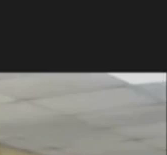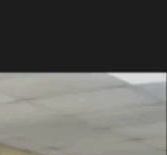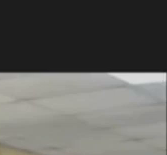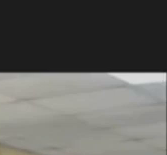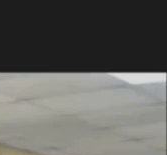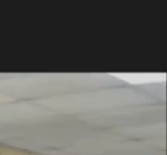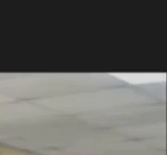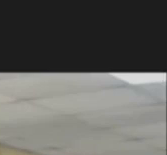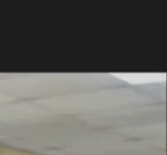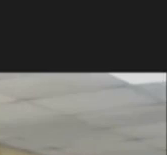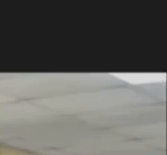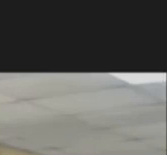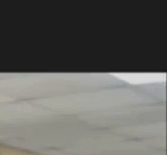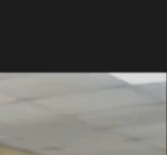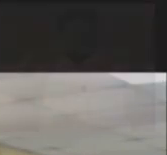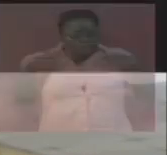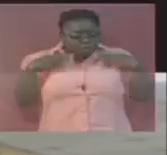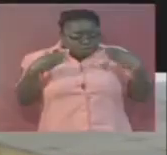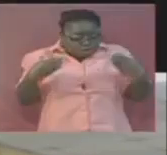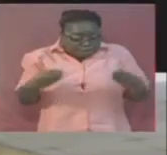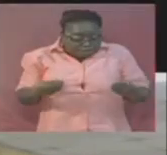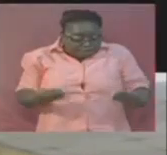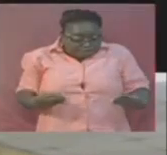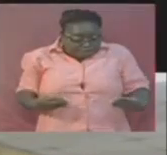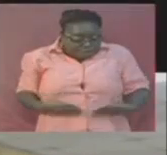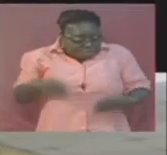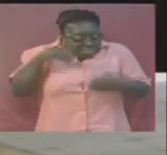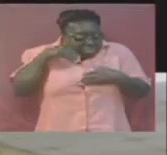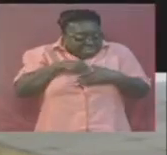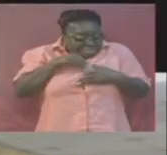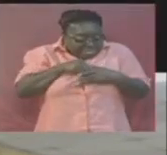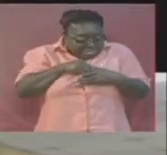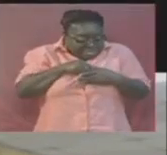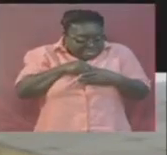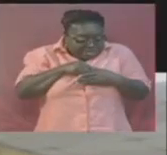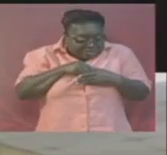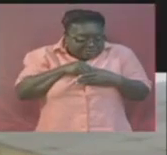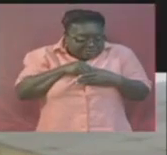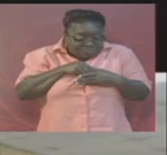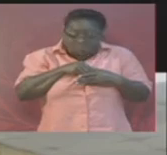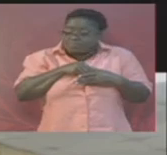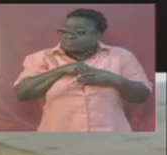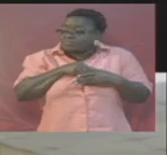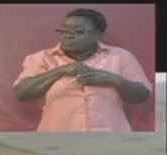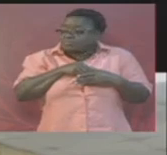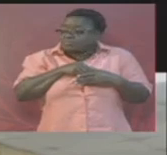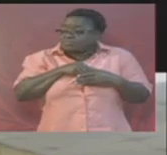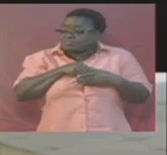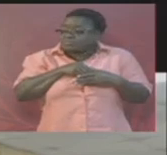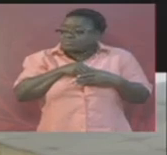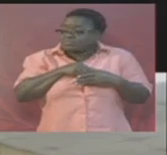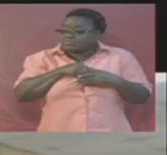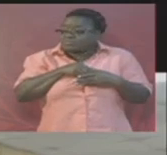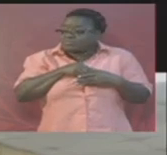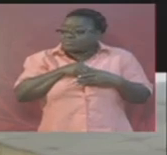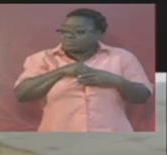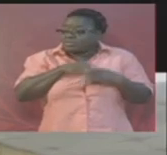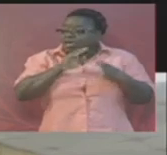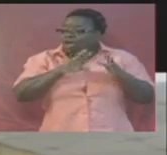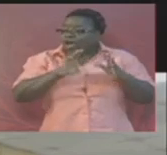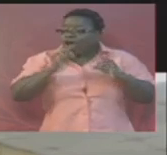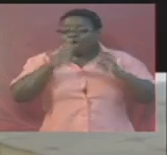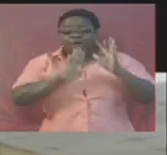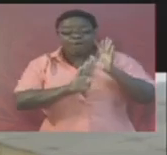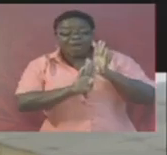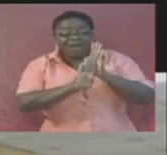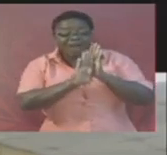your body's natural immunity, when compared to that kind of efficacy, how high your